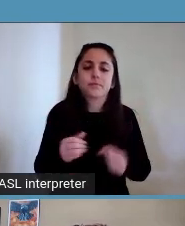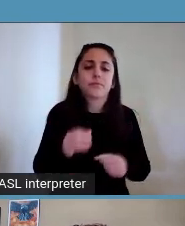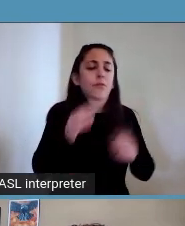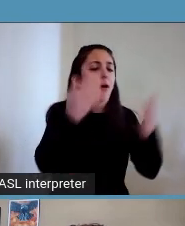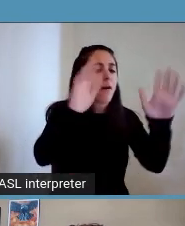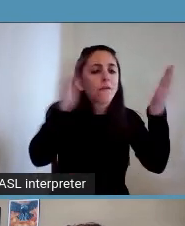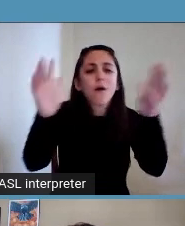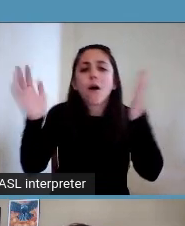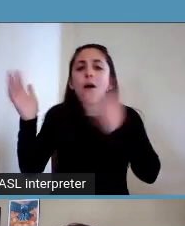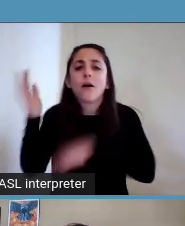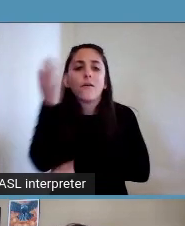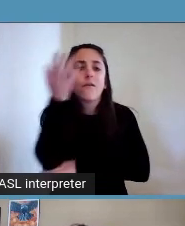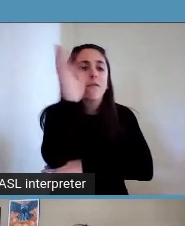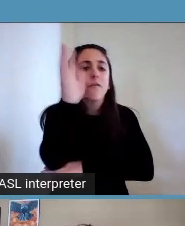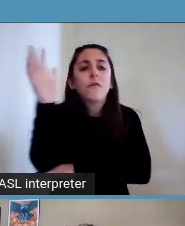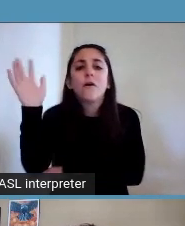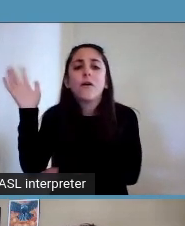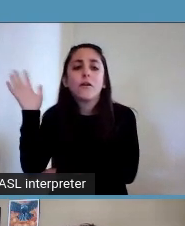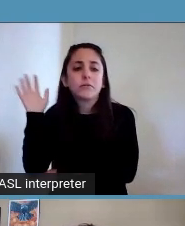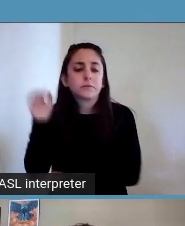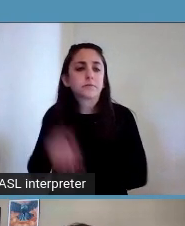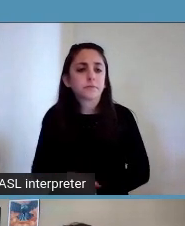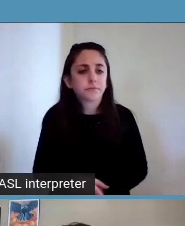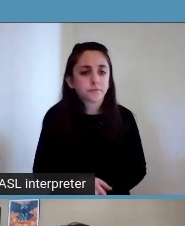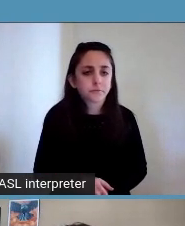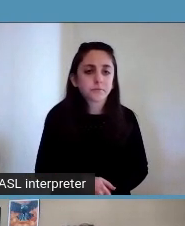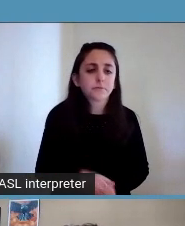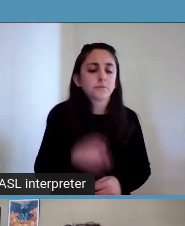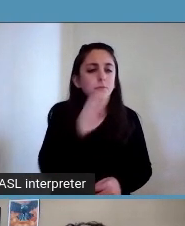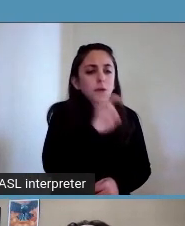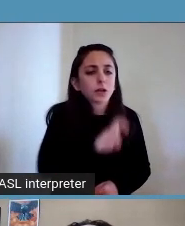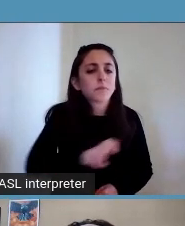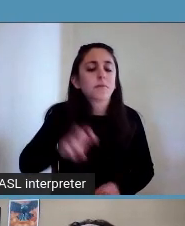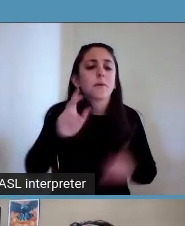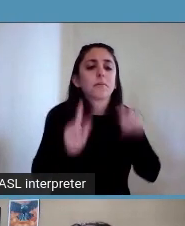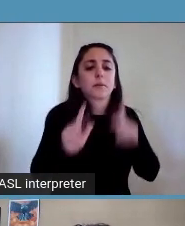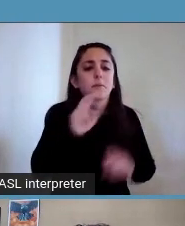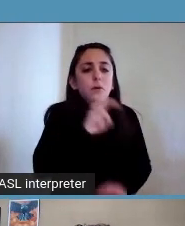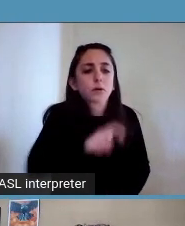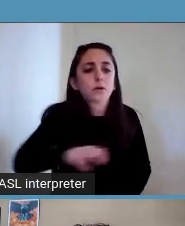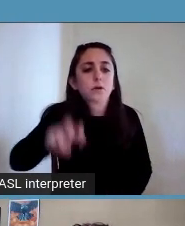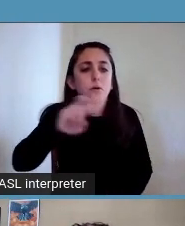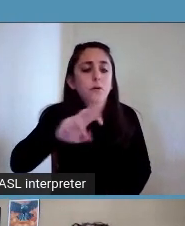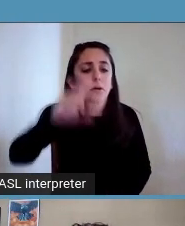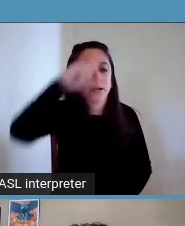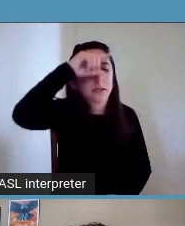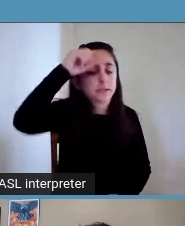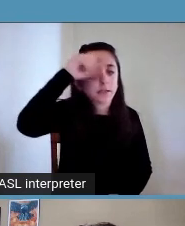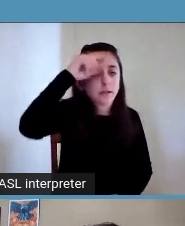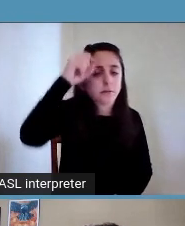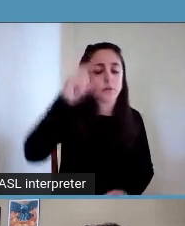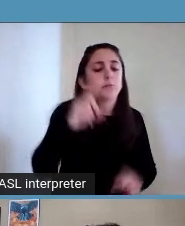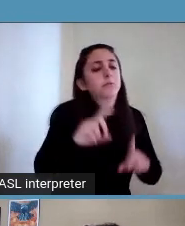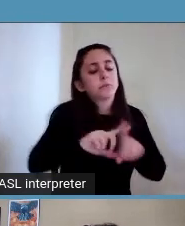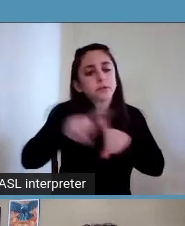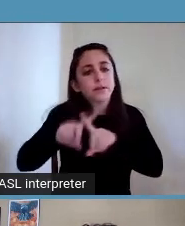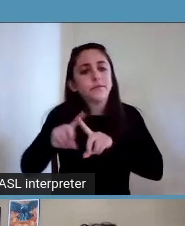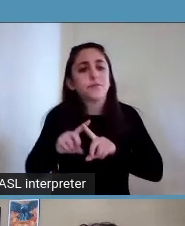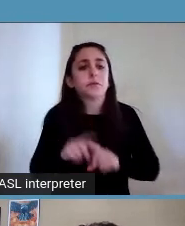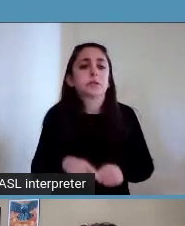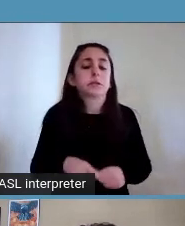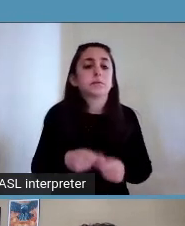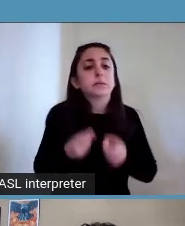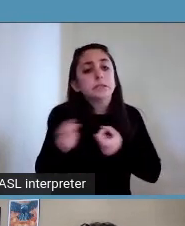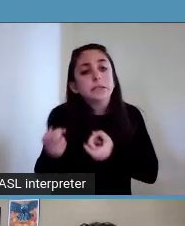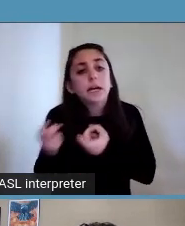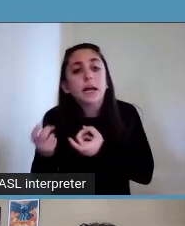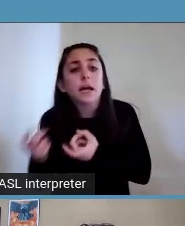We have a lot of tourism in the summer for fishing, in the winter for skiing, mountain biking, lots of